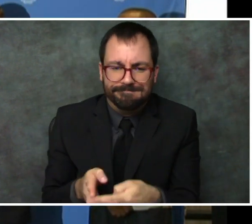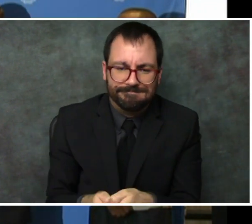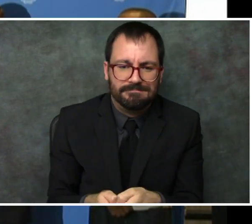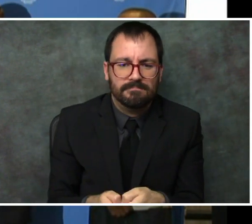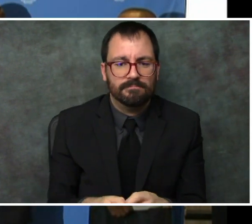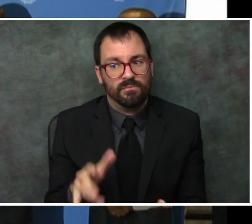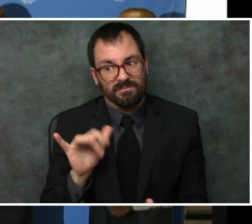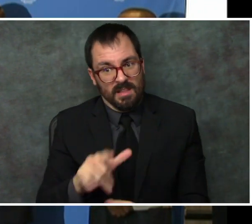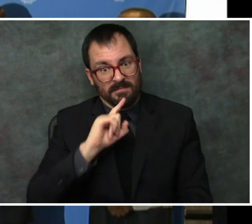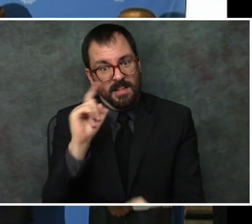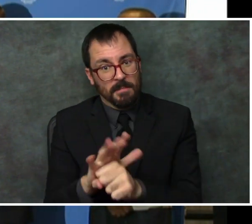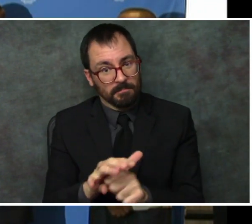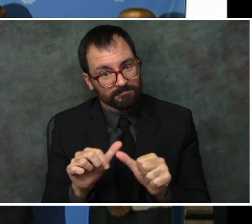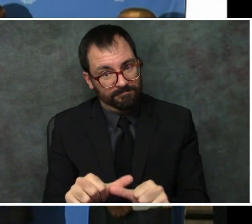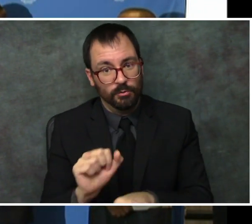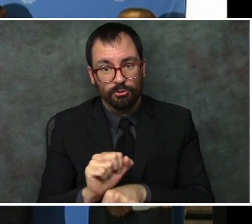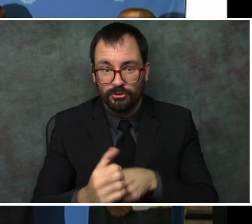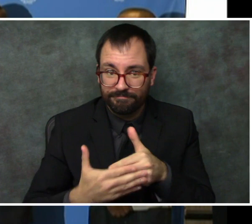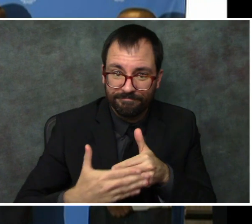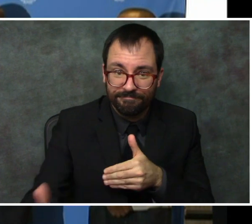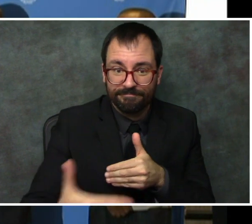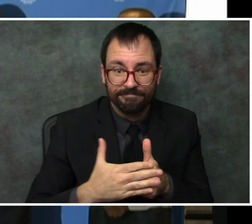the desired outcomes.